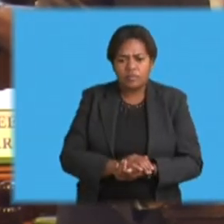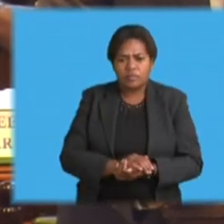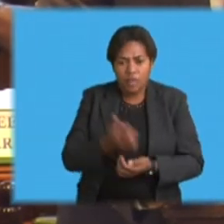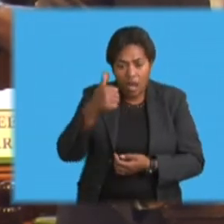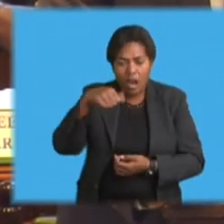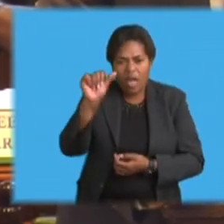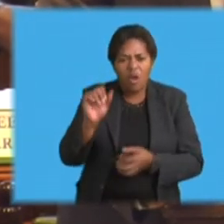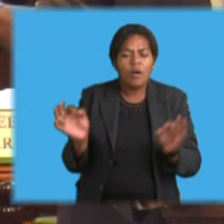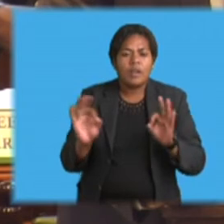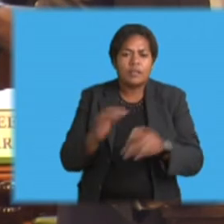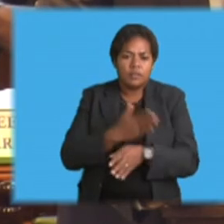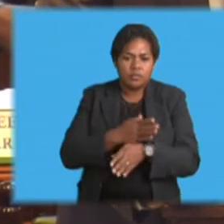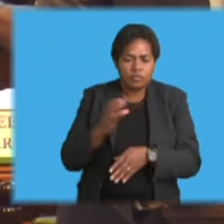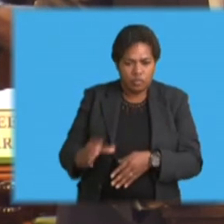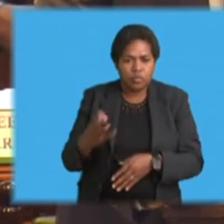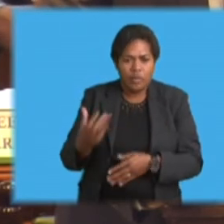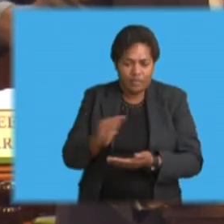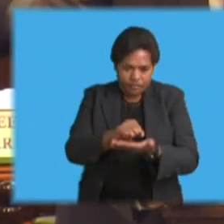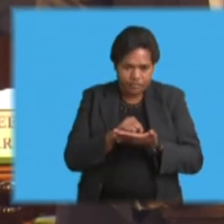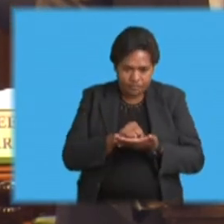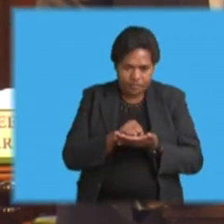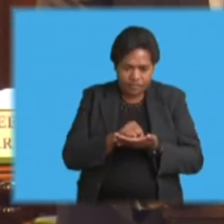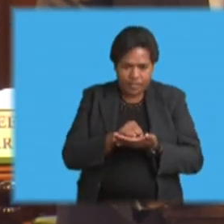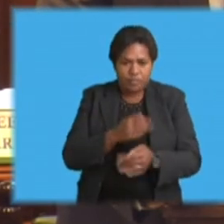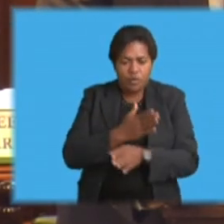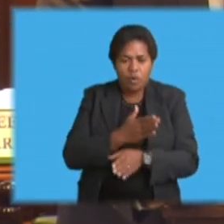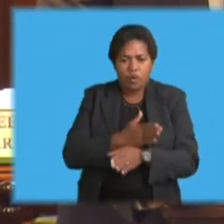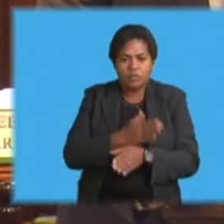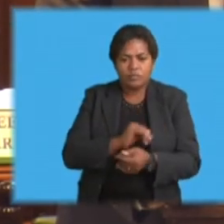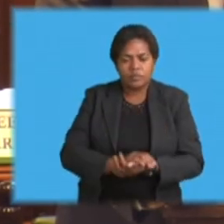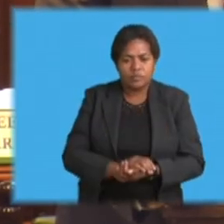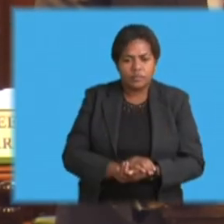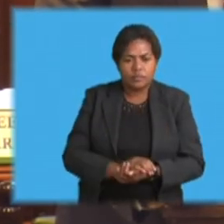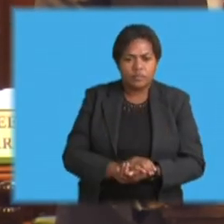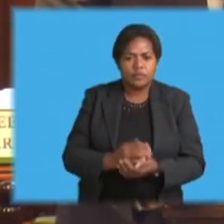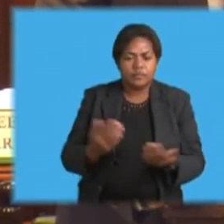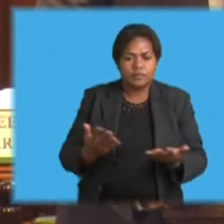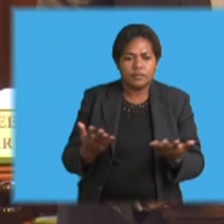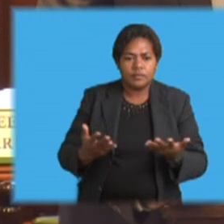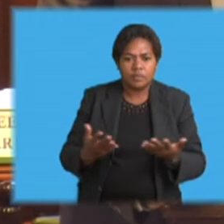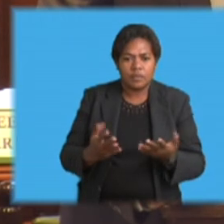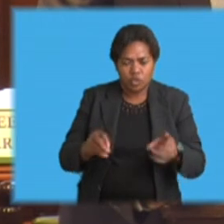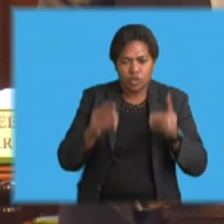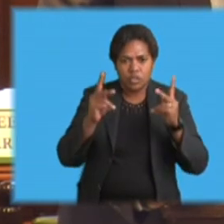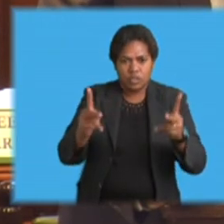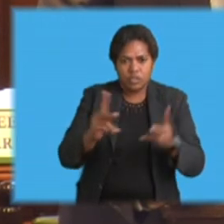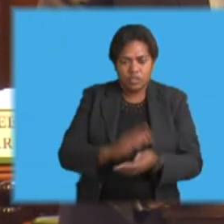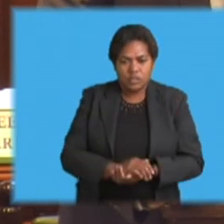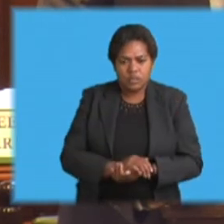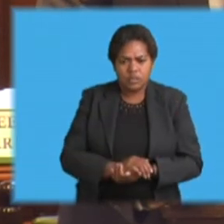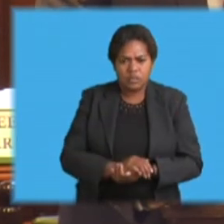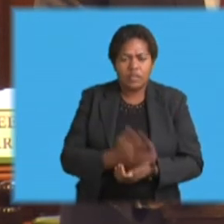unemployed graduates to get sustainable employment. Also, young graduates are encouraged to pursue entrepreneurship opportunities and utilize